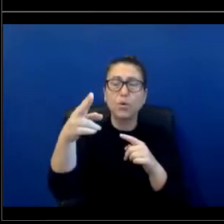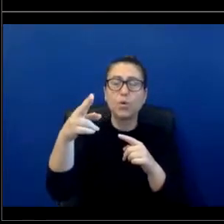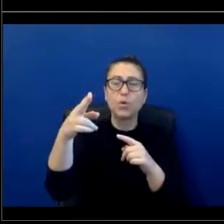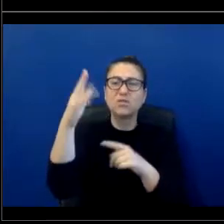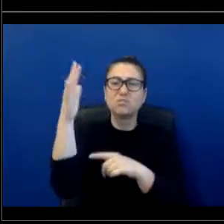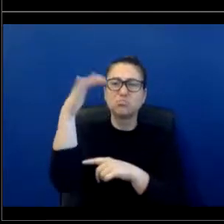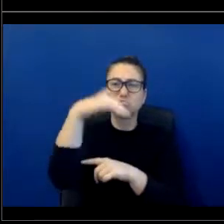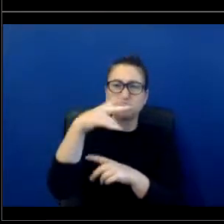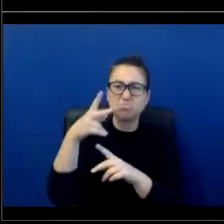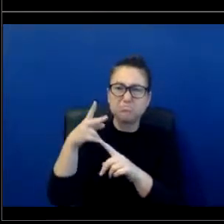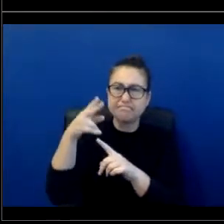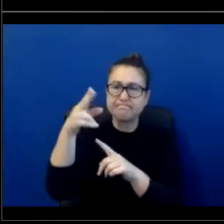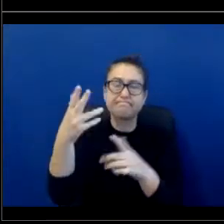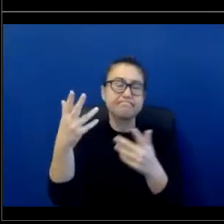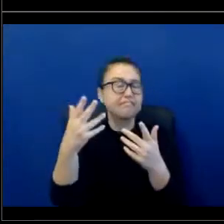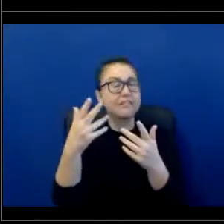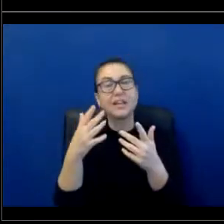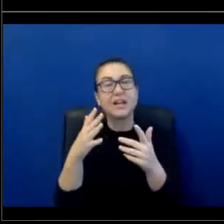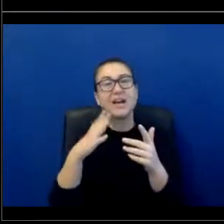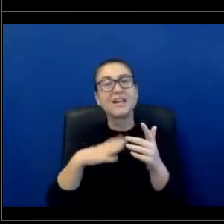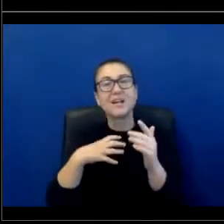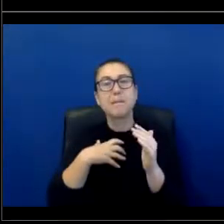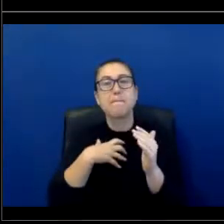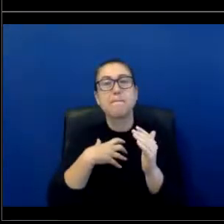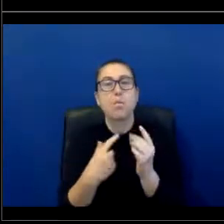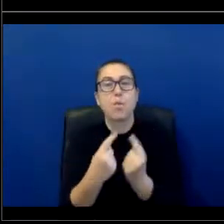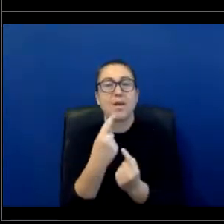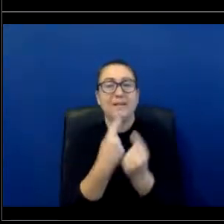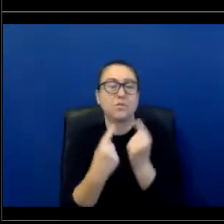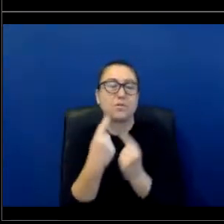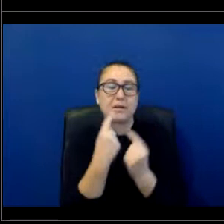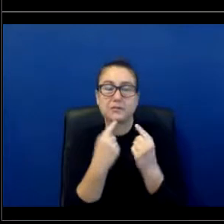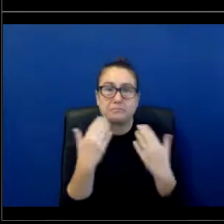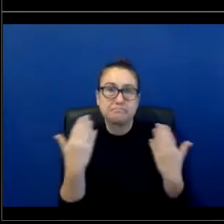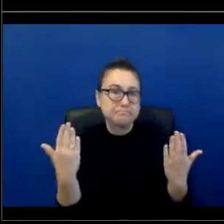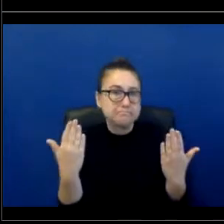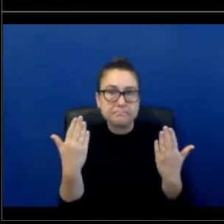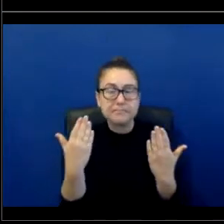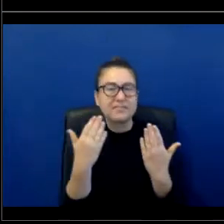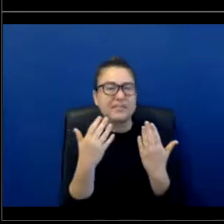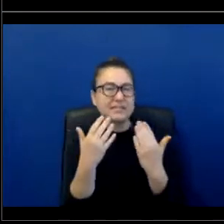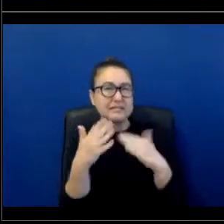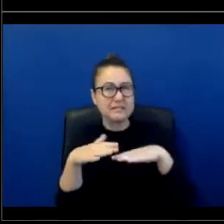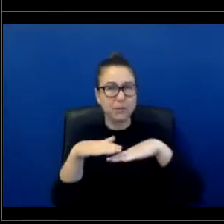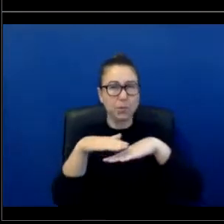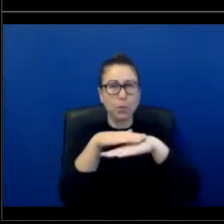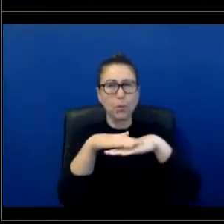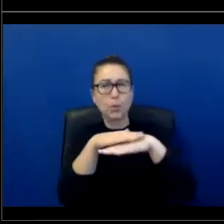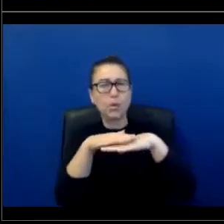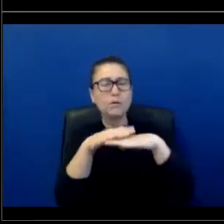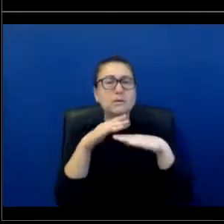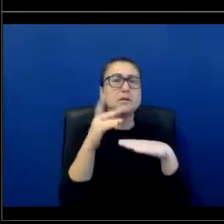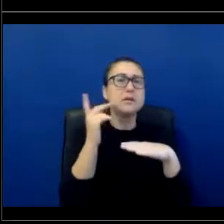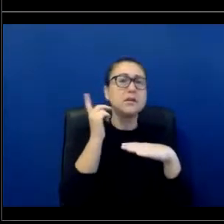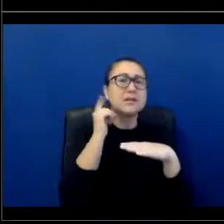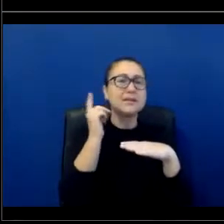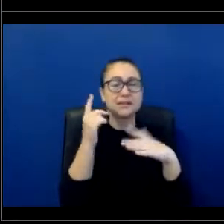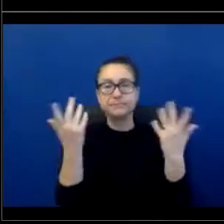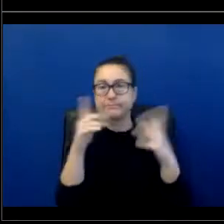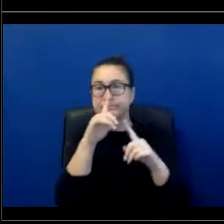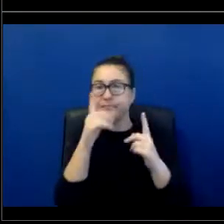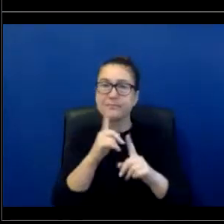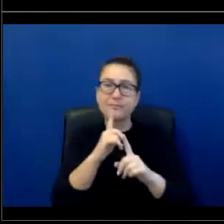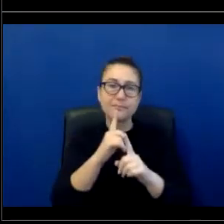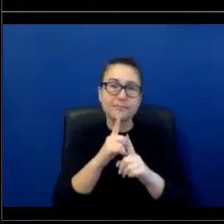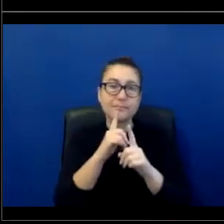It's hard to know without what advice to give without knowing a little bit more about the circumstances, but it is hard